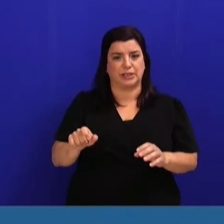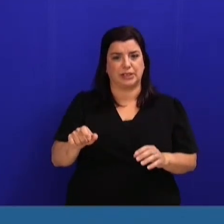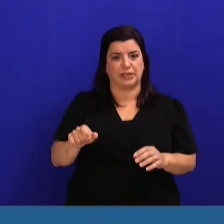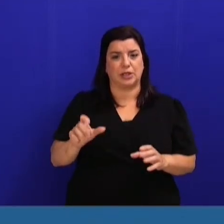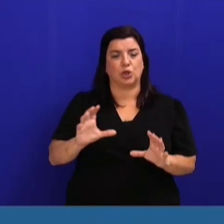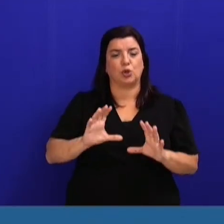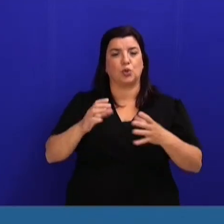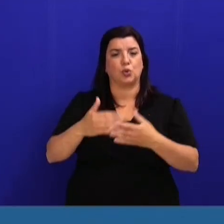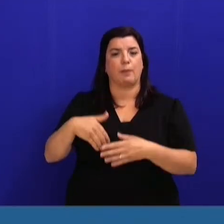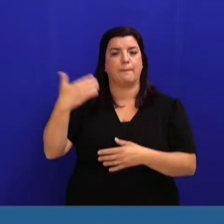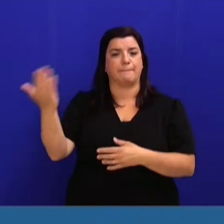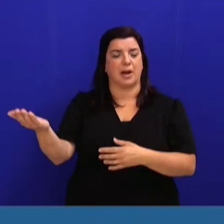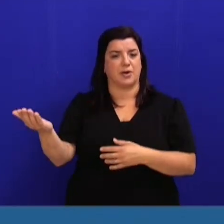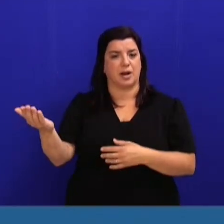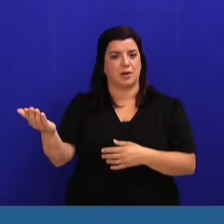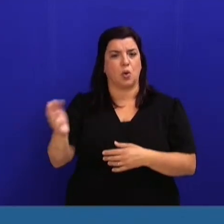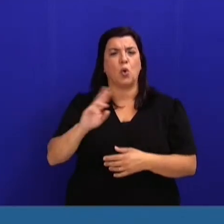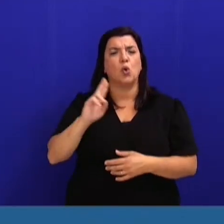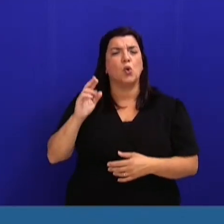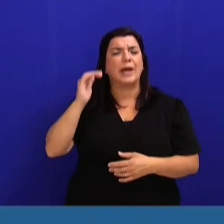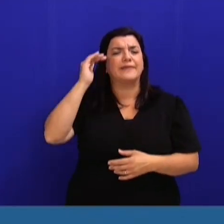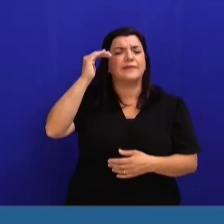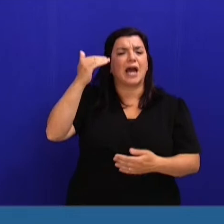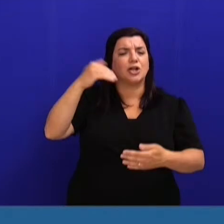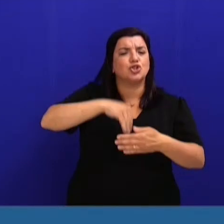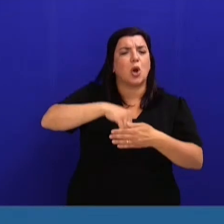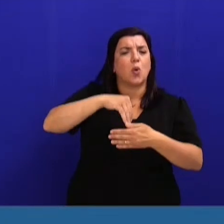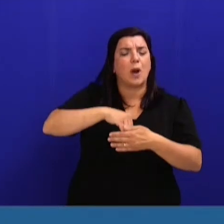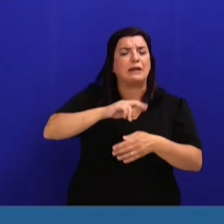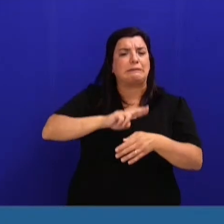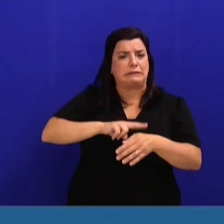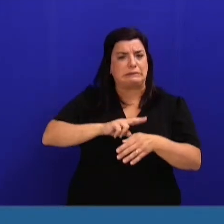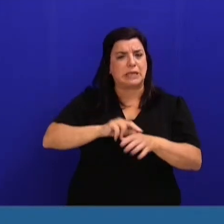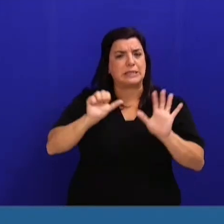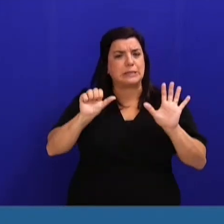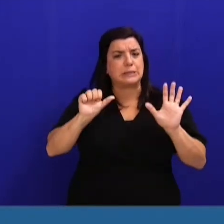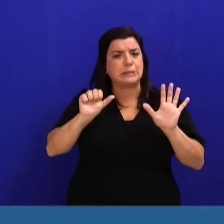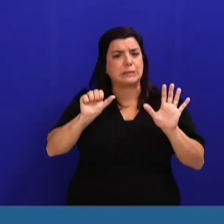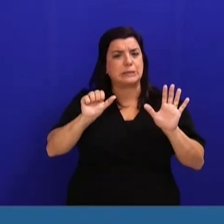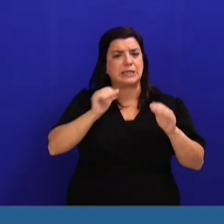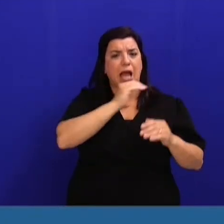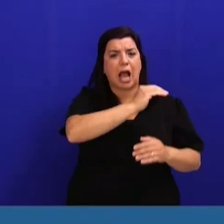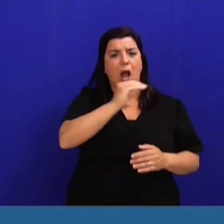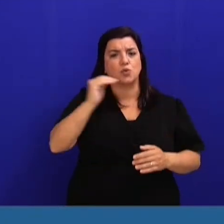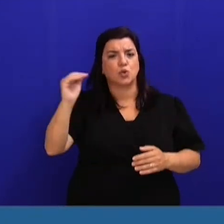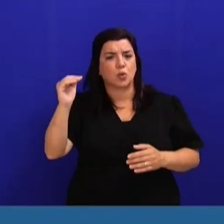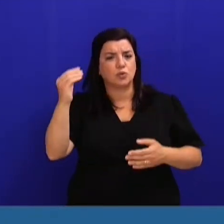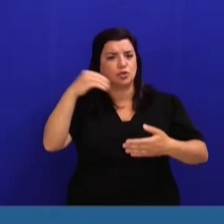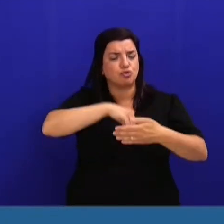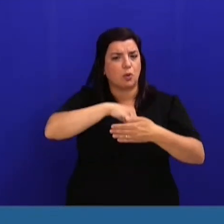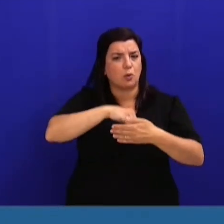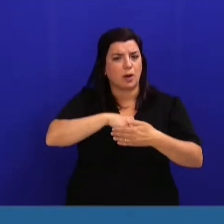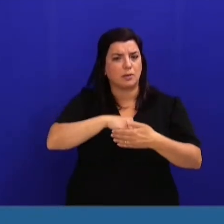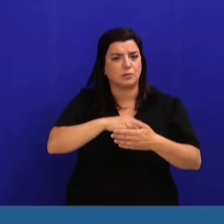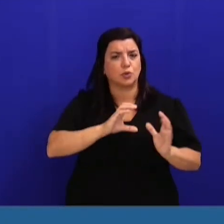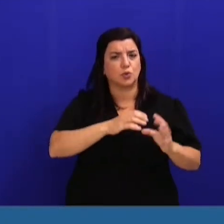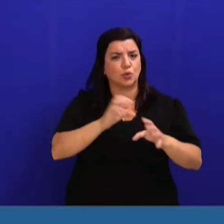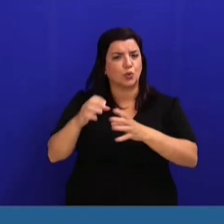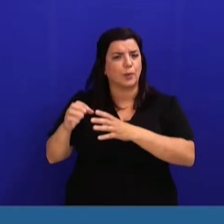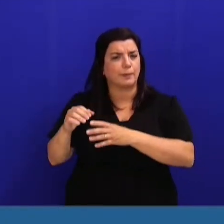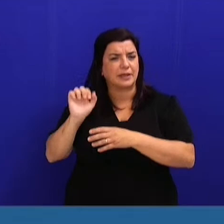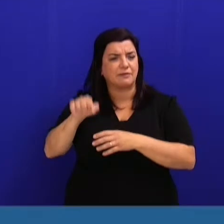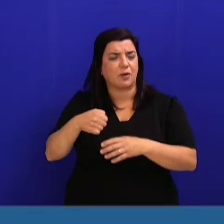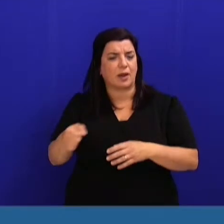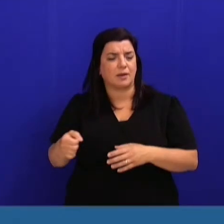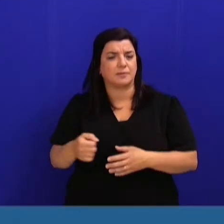4 households? And secondly, Belgium recently halted the Johnson & Johnson vaccine for under 41-year-olds following the death of a person